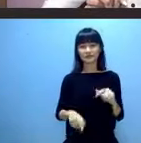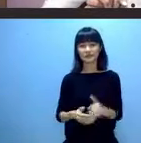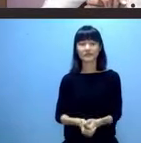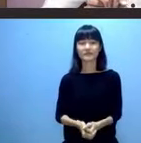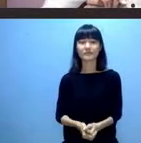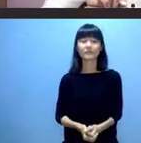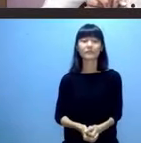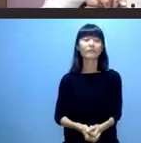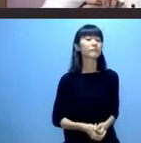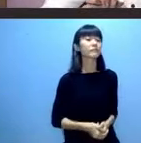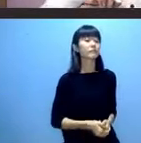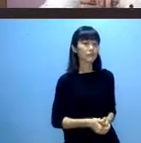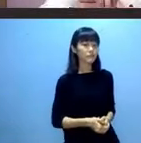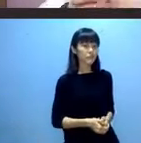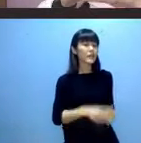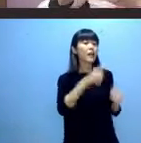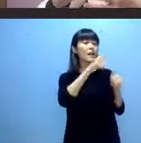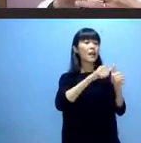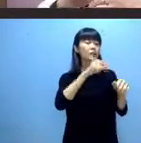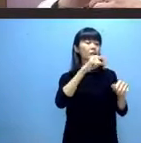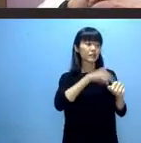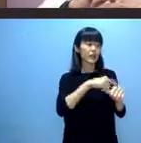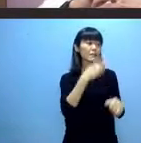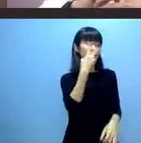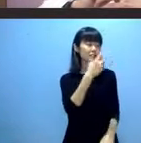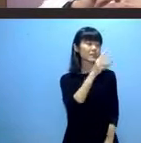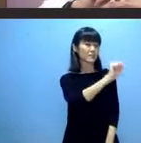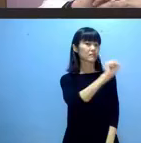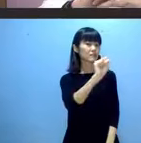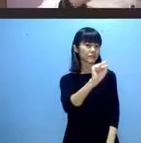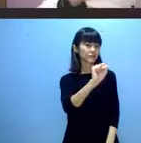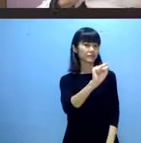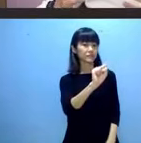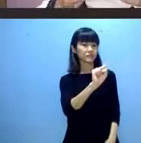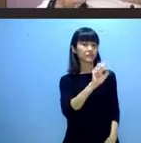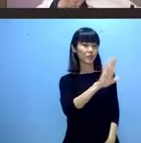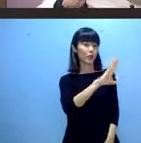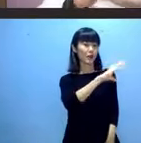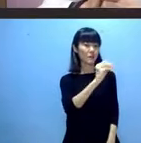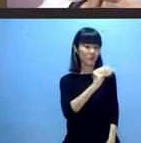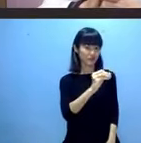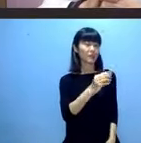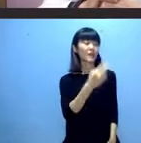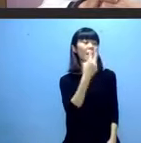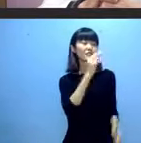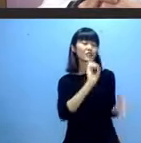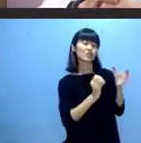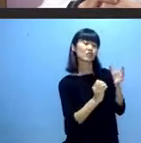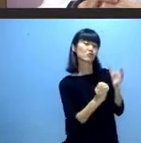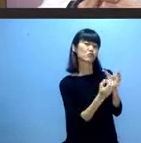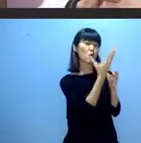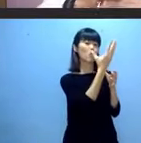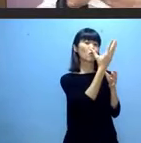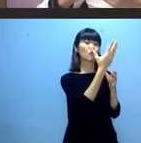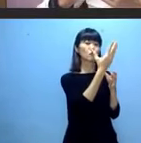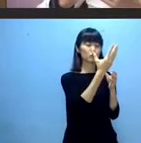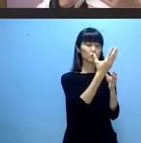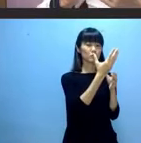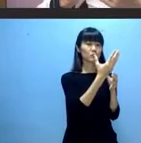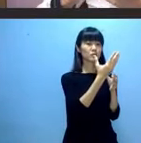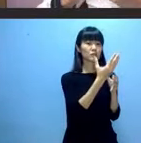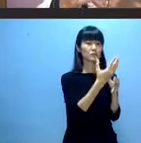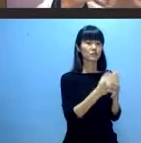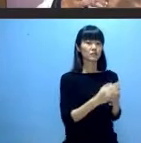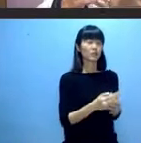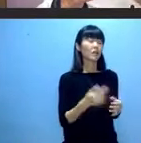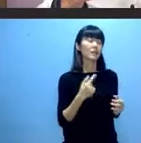For what it's worth, every time I see Society Staples featured, every time I see the growth that you guys have enjoyed, it warms my heart.